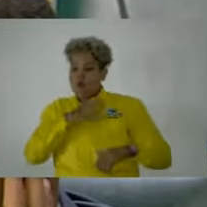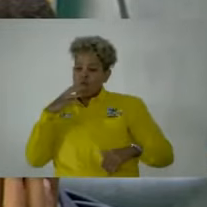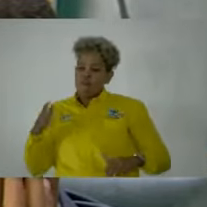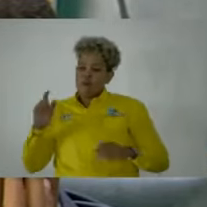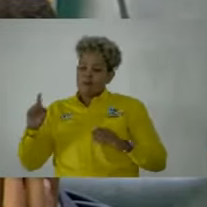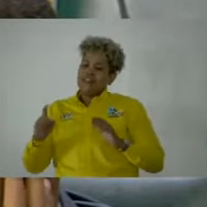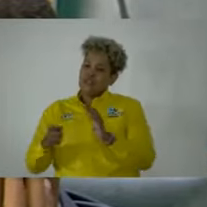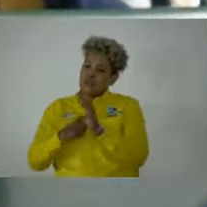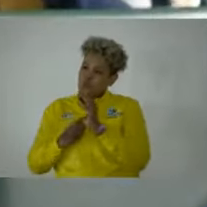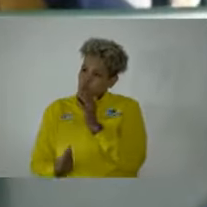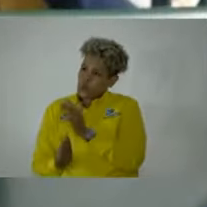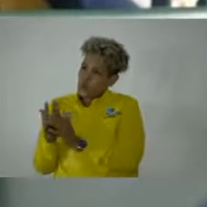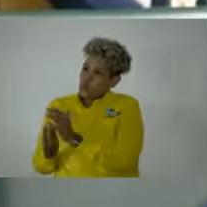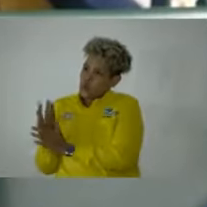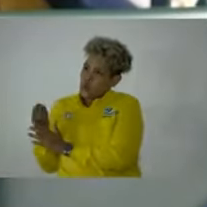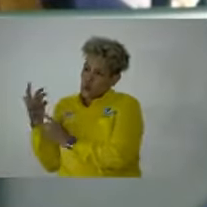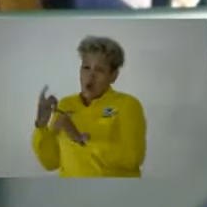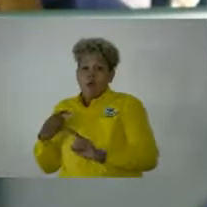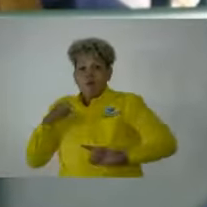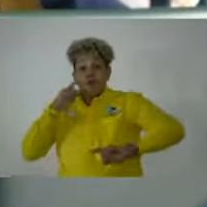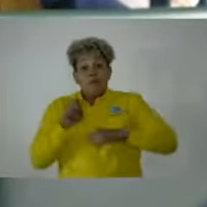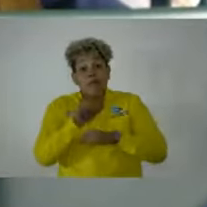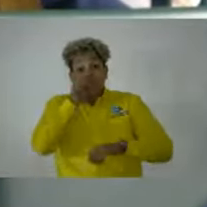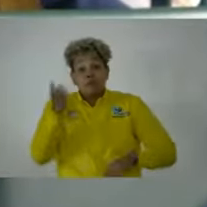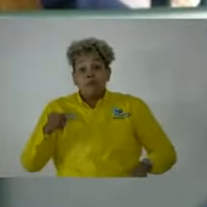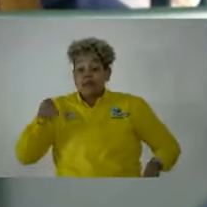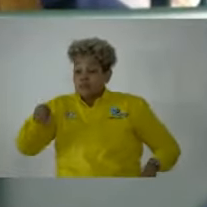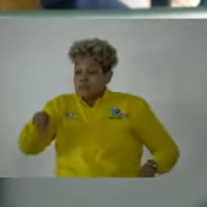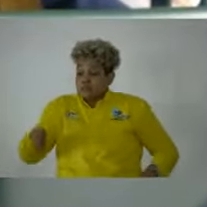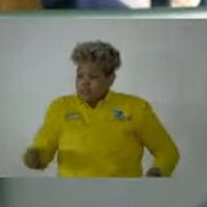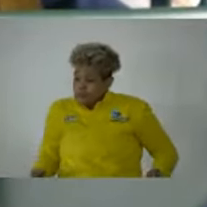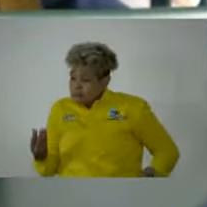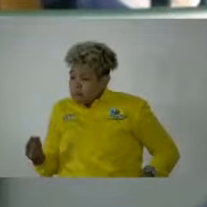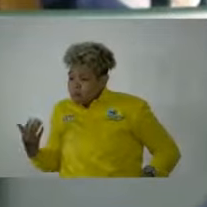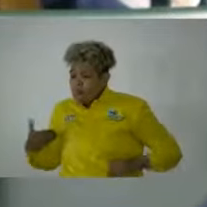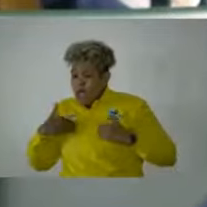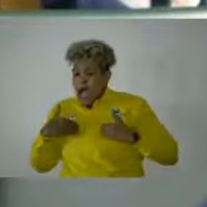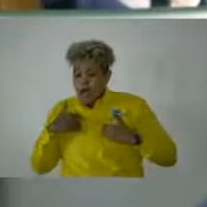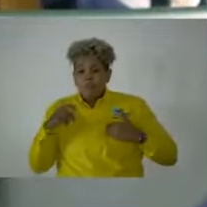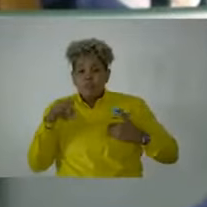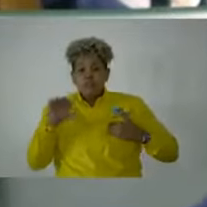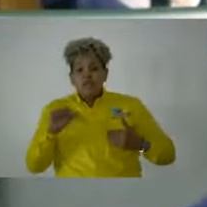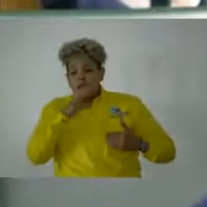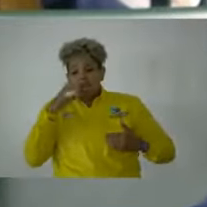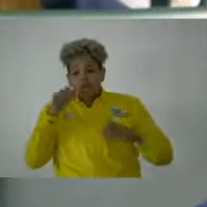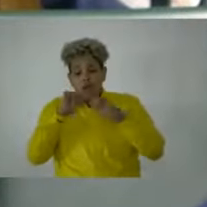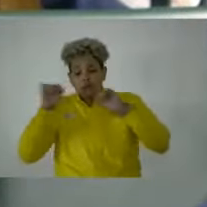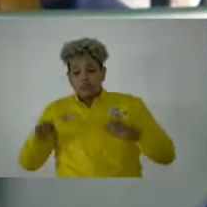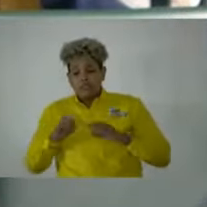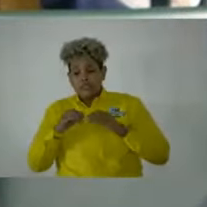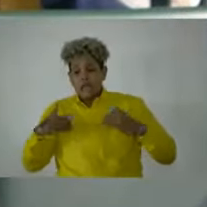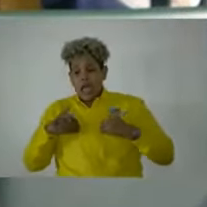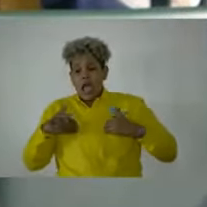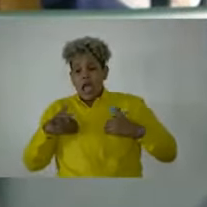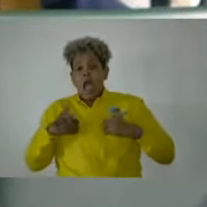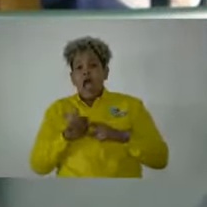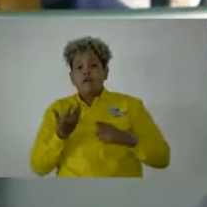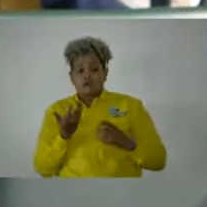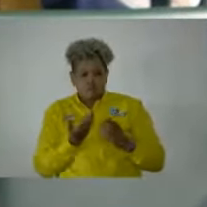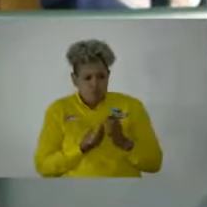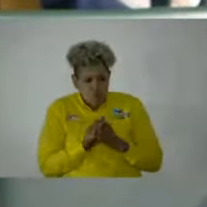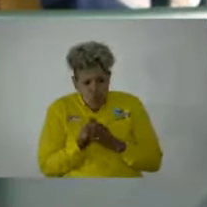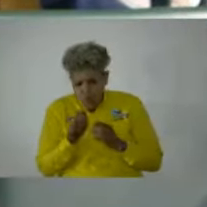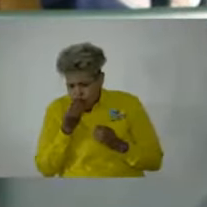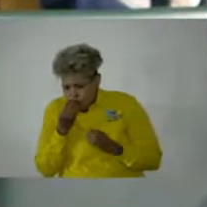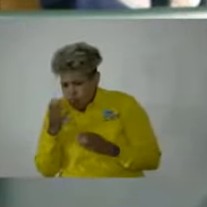to grow the sector. We will make the best planting stock, animal genetics and farming systems in animal husbandry